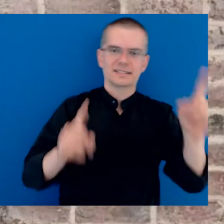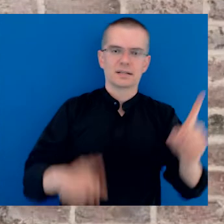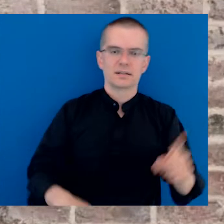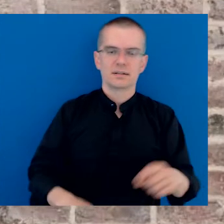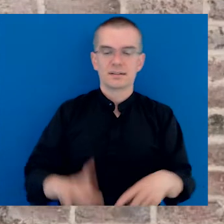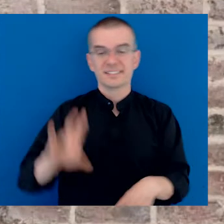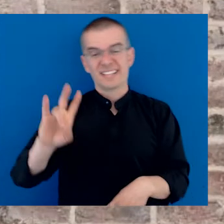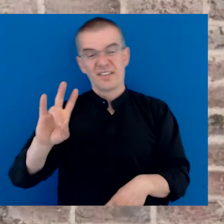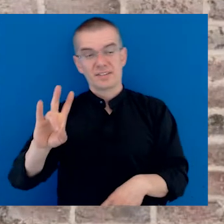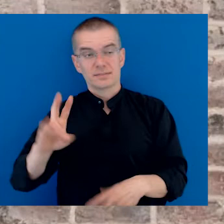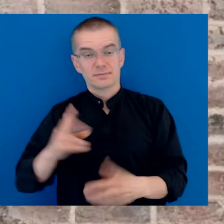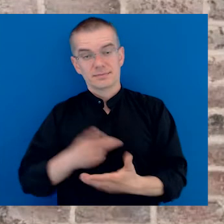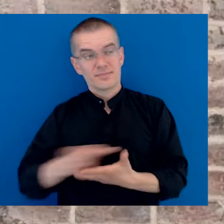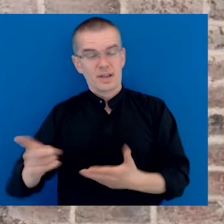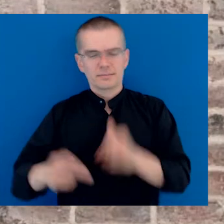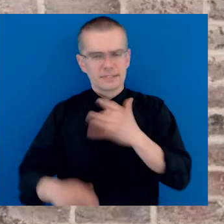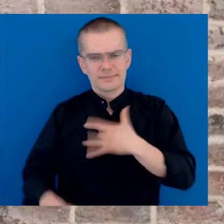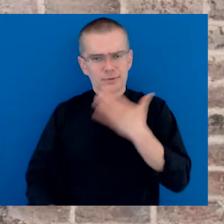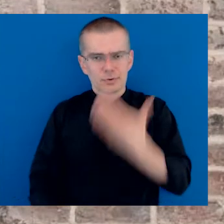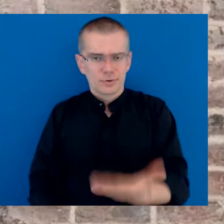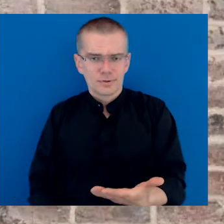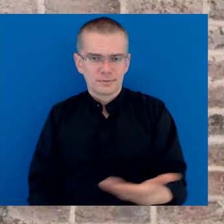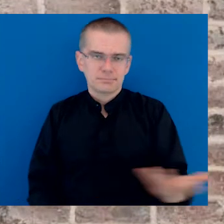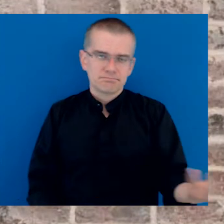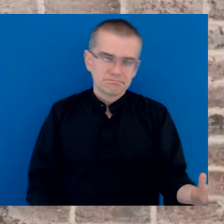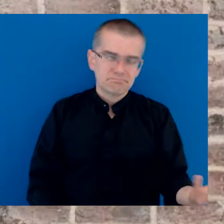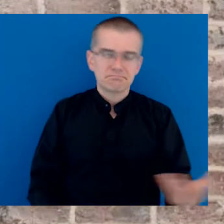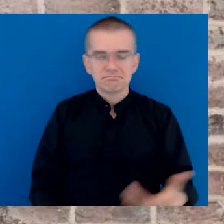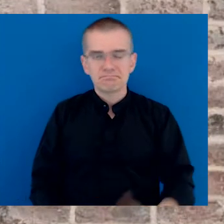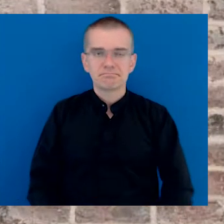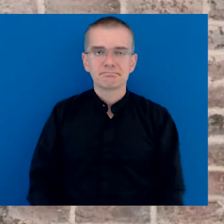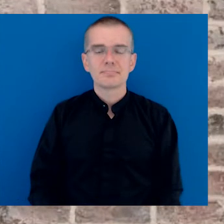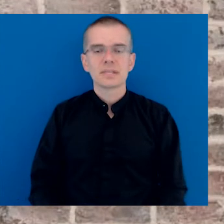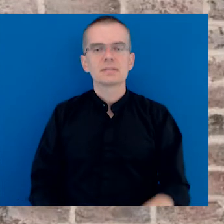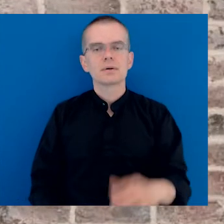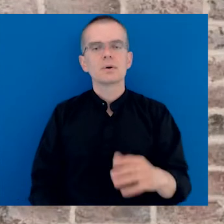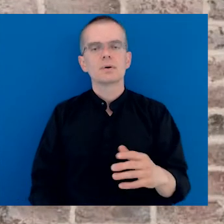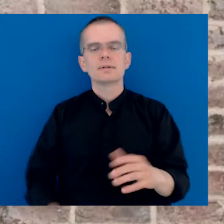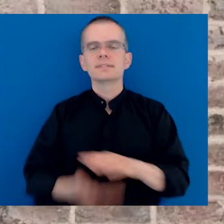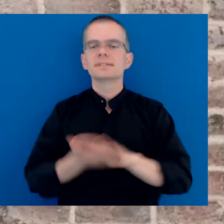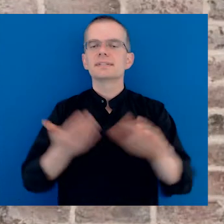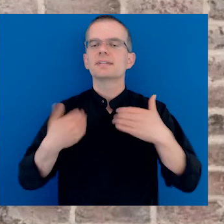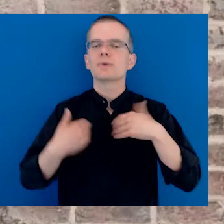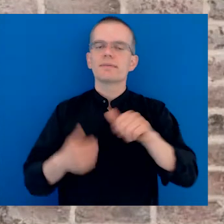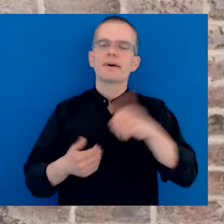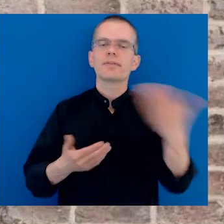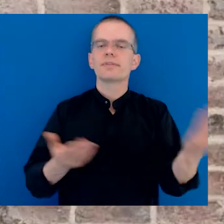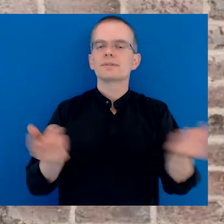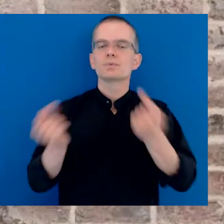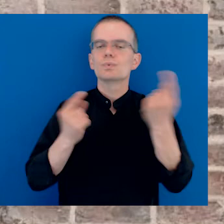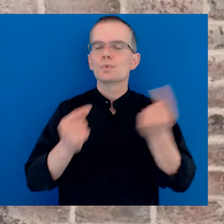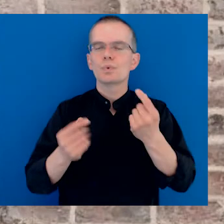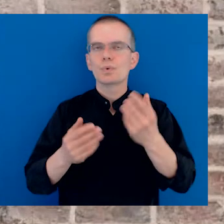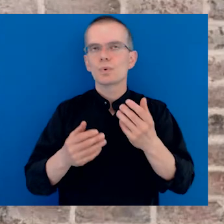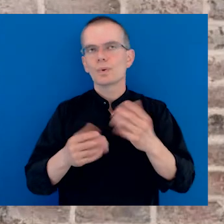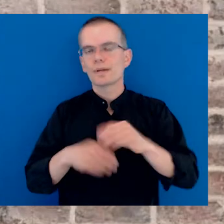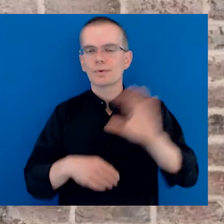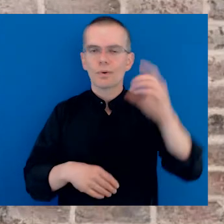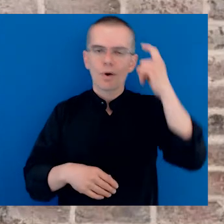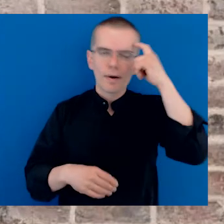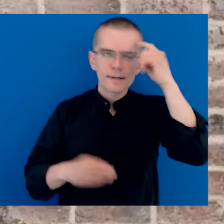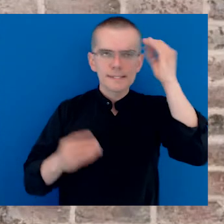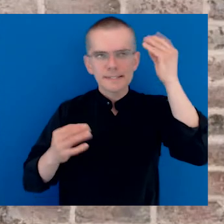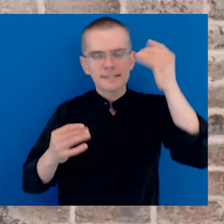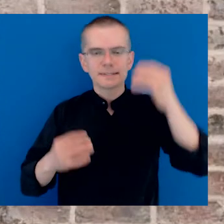feel good on those times you miss, does it? So it's nice to have other things that are going on in your heart and your